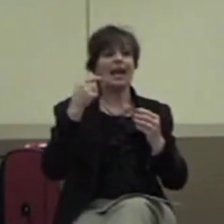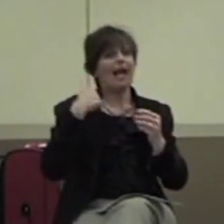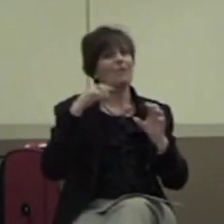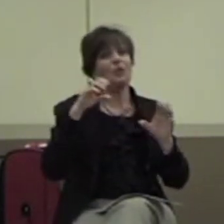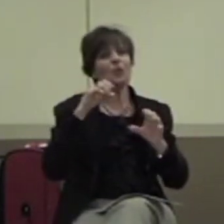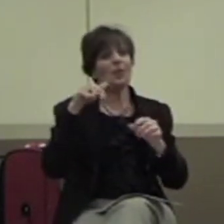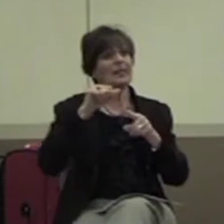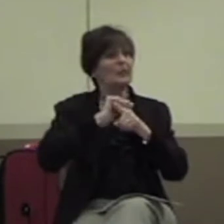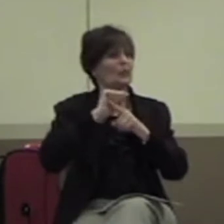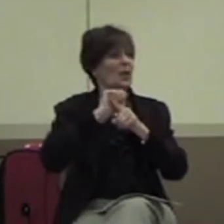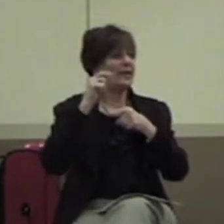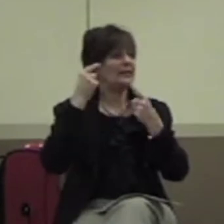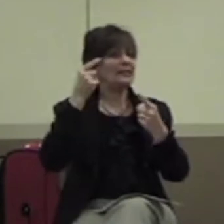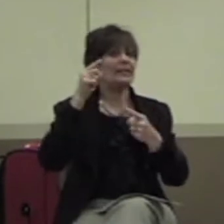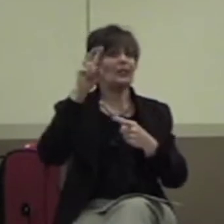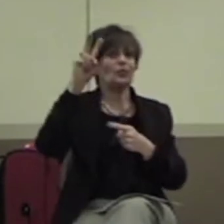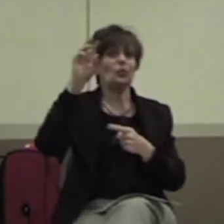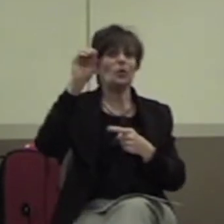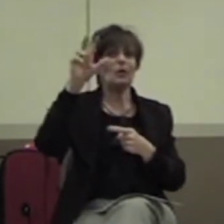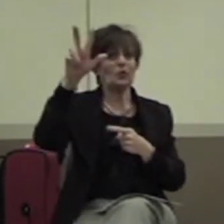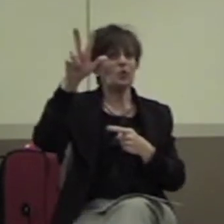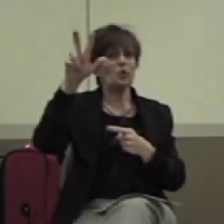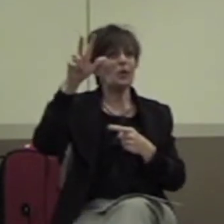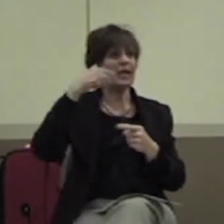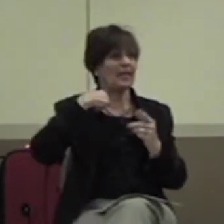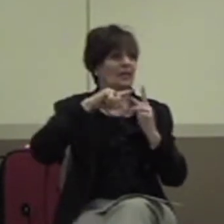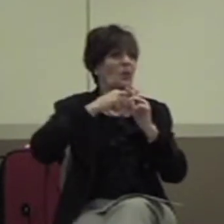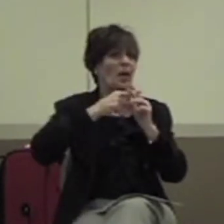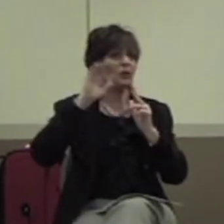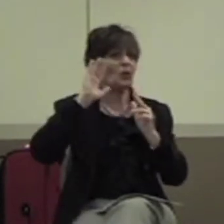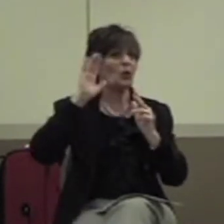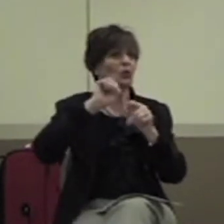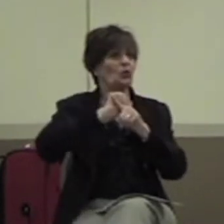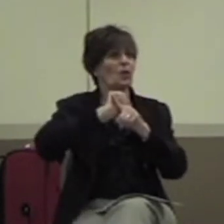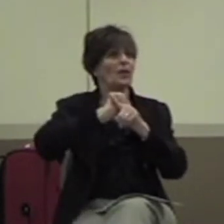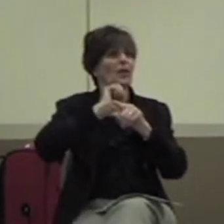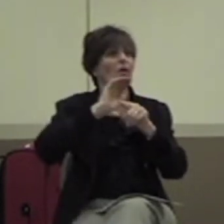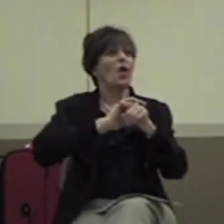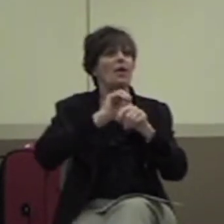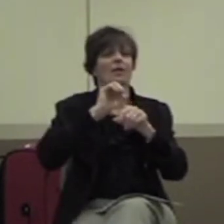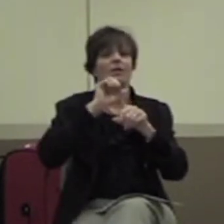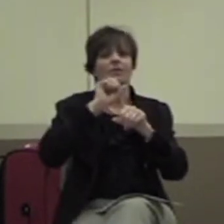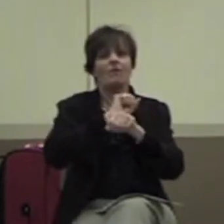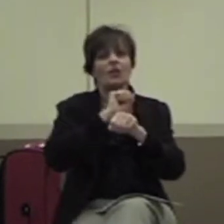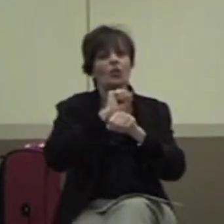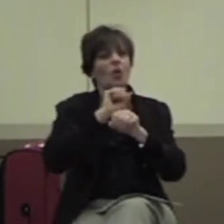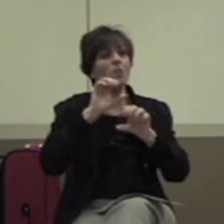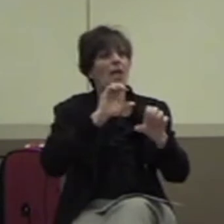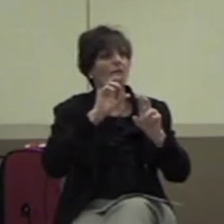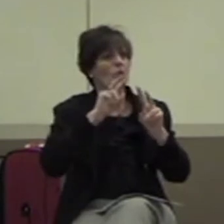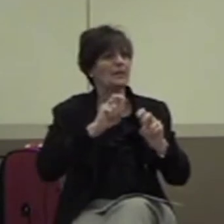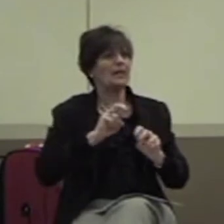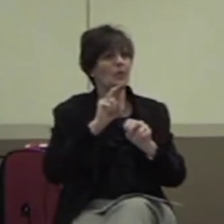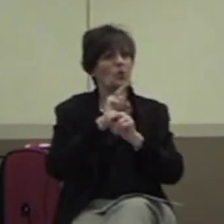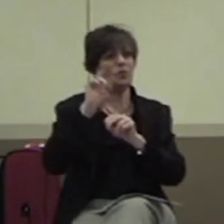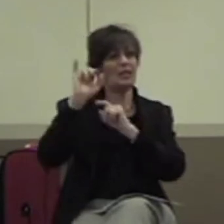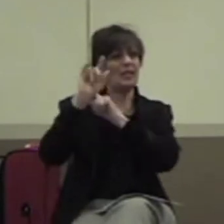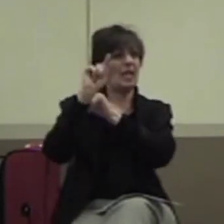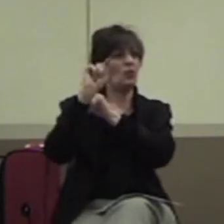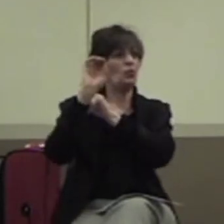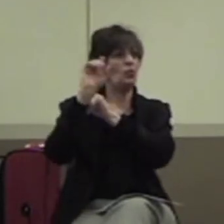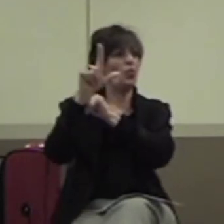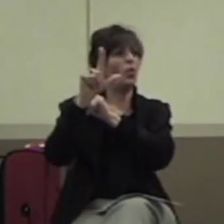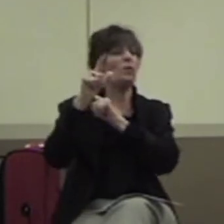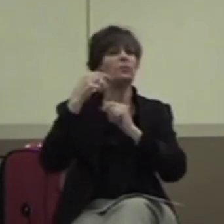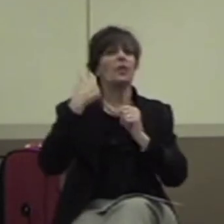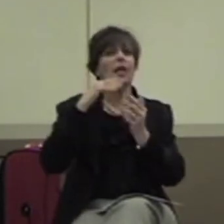I've been doing this training since 2003 was when I started training on functional behavior assessment using this tool.